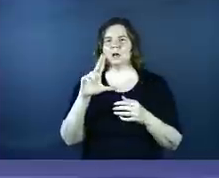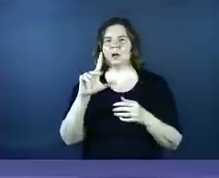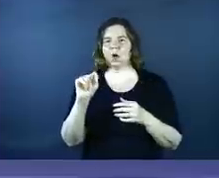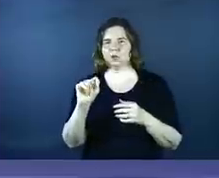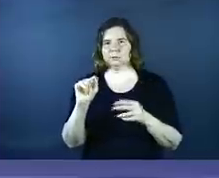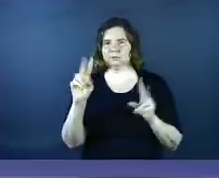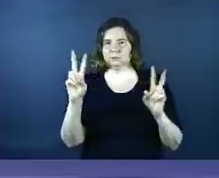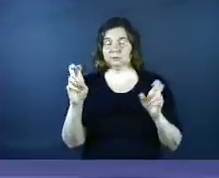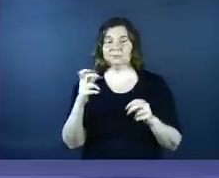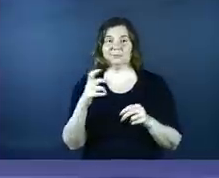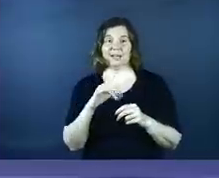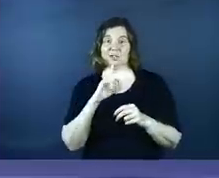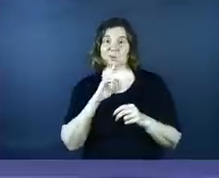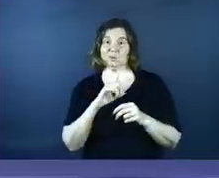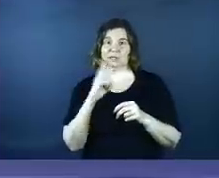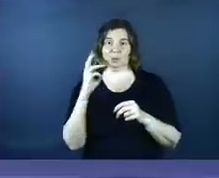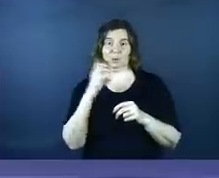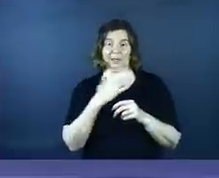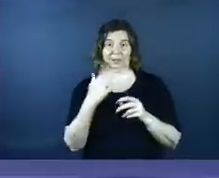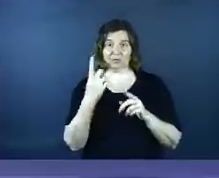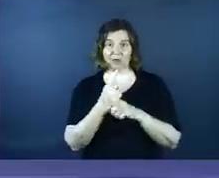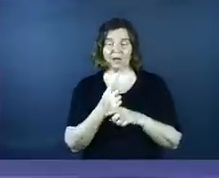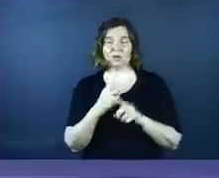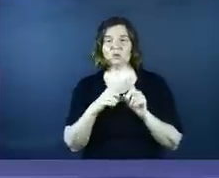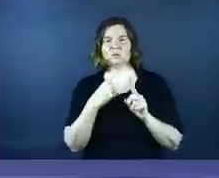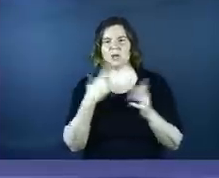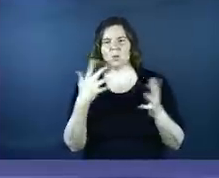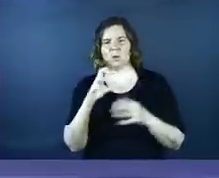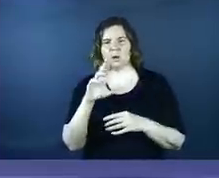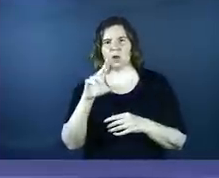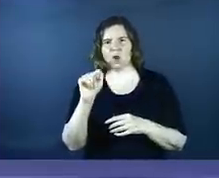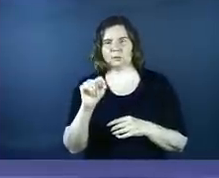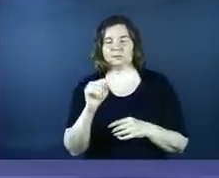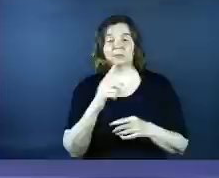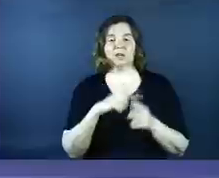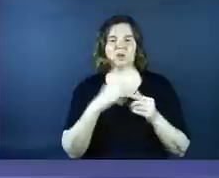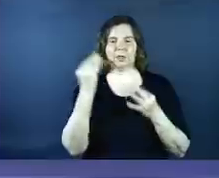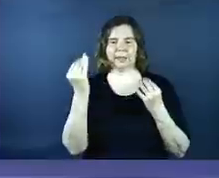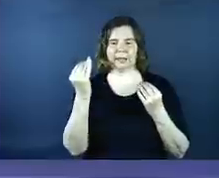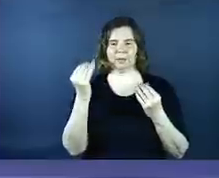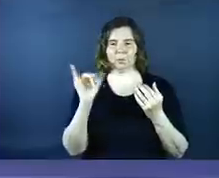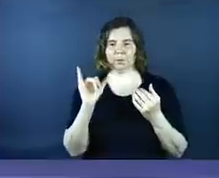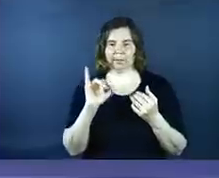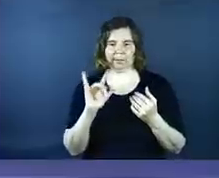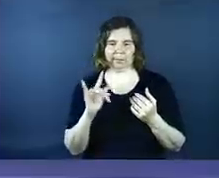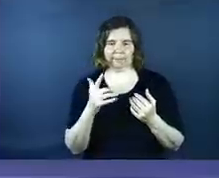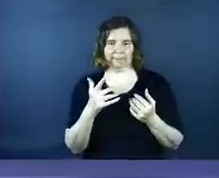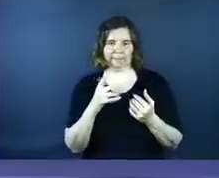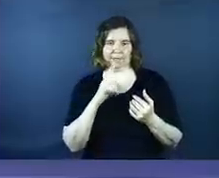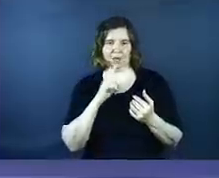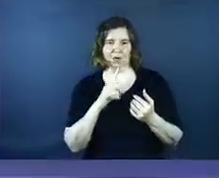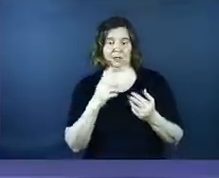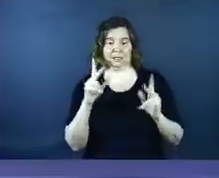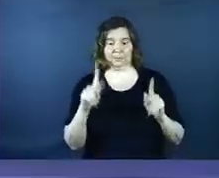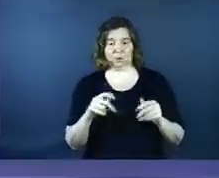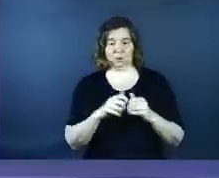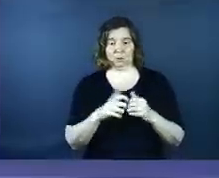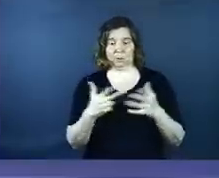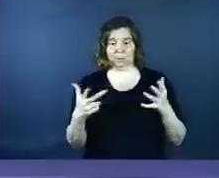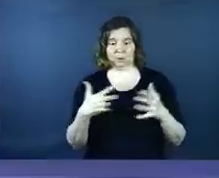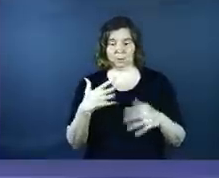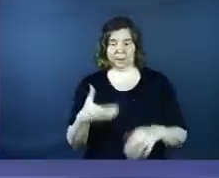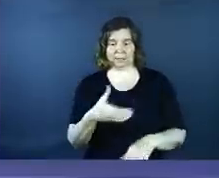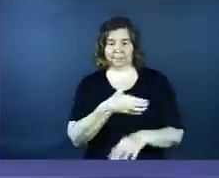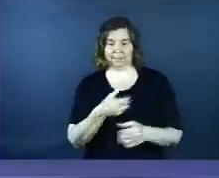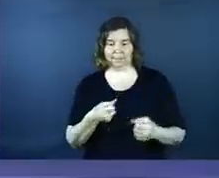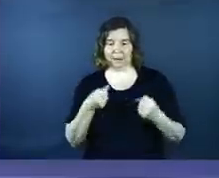And it's a really weird thing, right? To say, "What is a cult?" And you're thinking, you know, it's like, well, there's this person with way too much power,